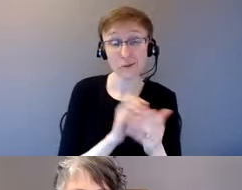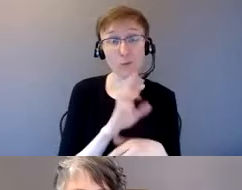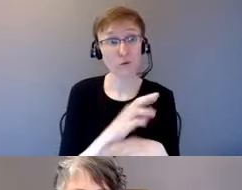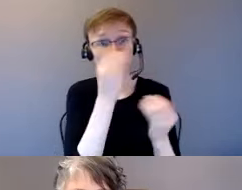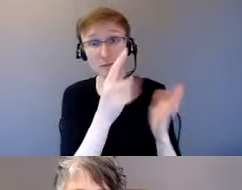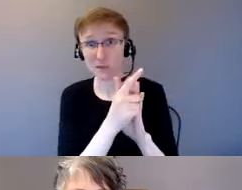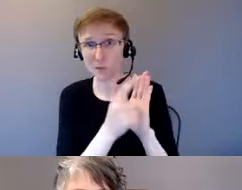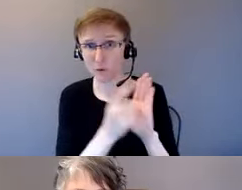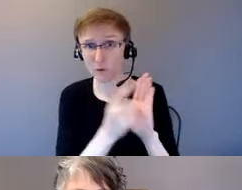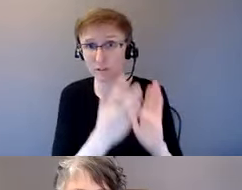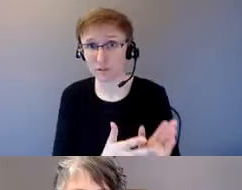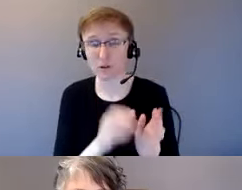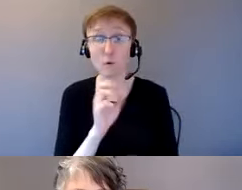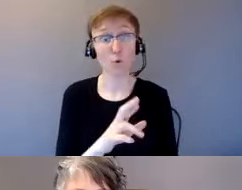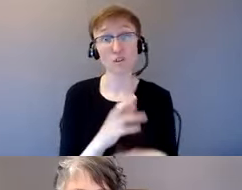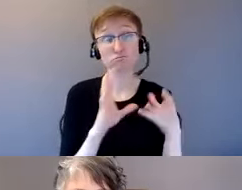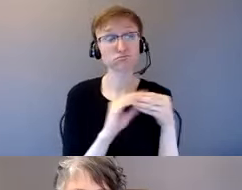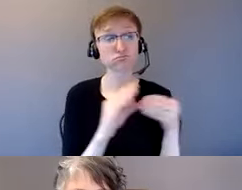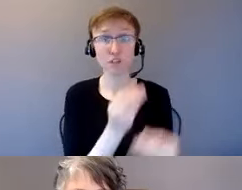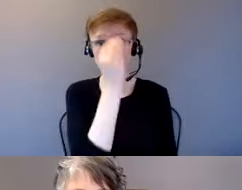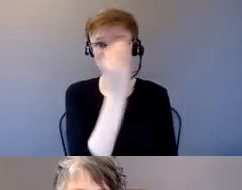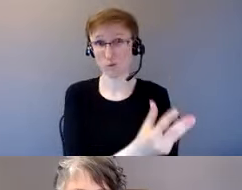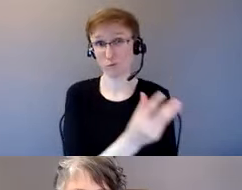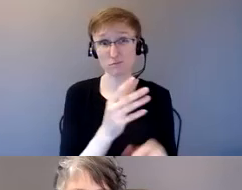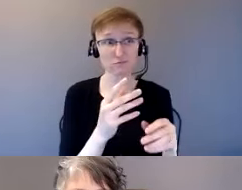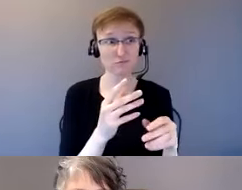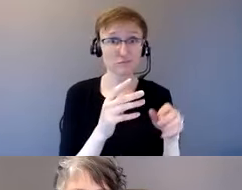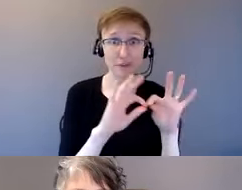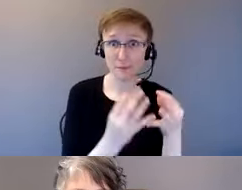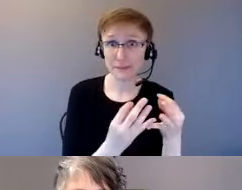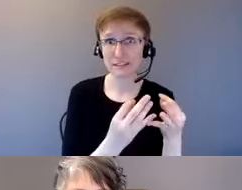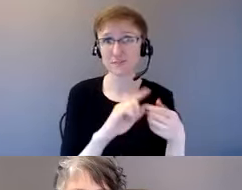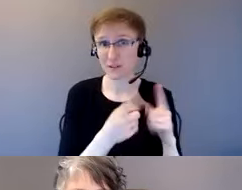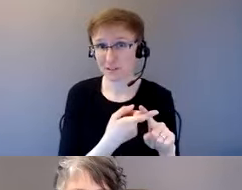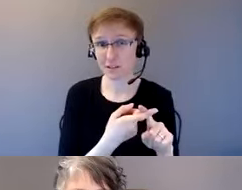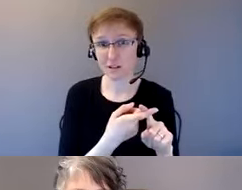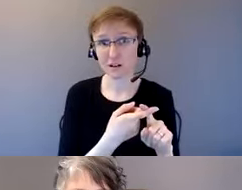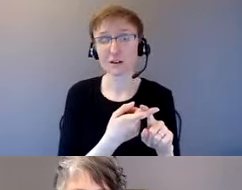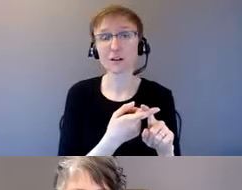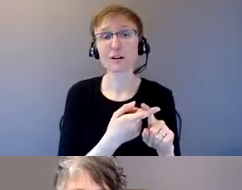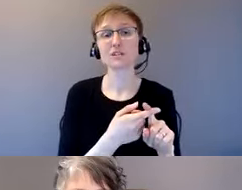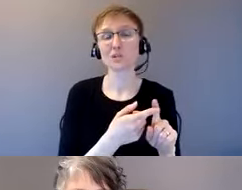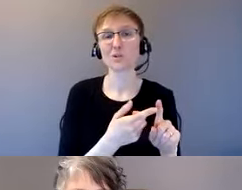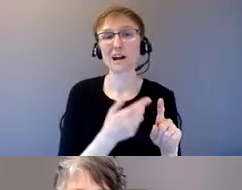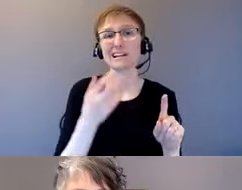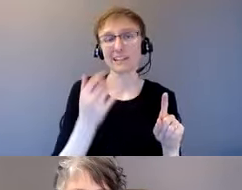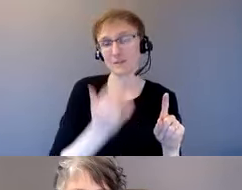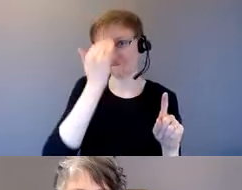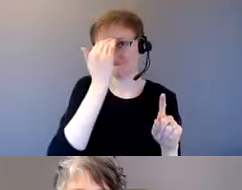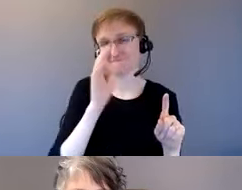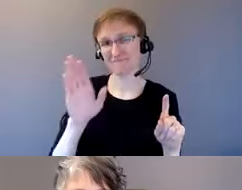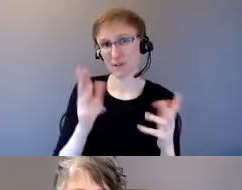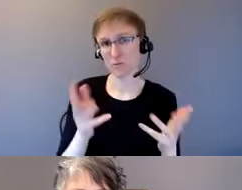But those wishes also have to be applicable to the person's current circumstances. So sometimes we express